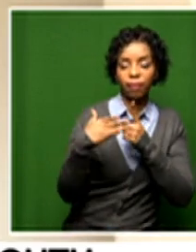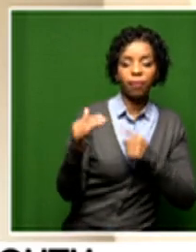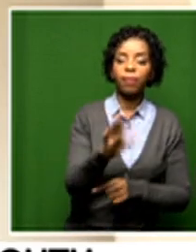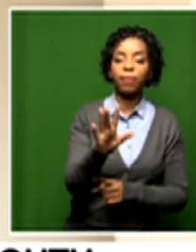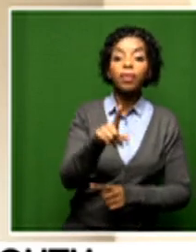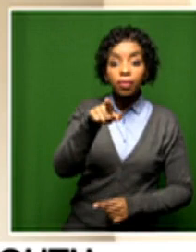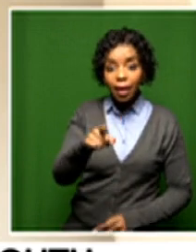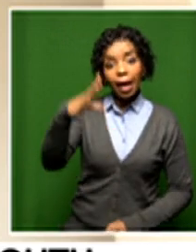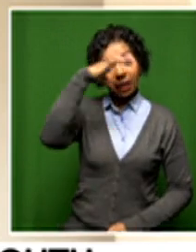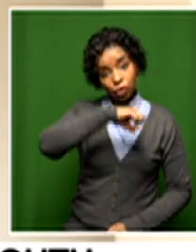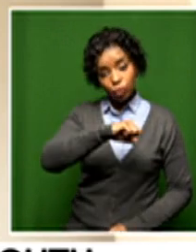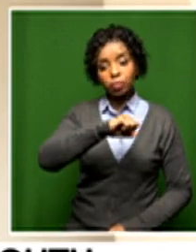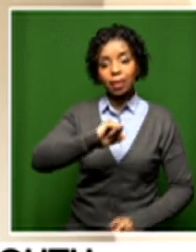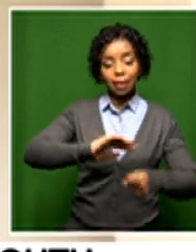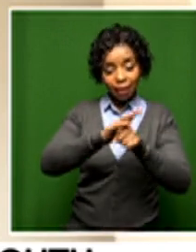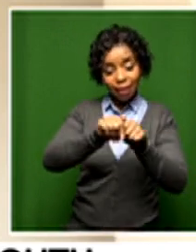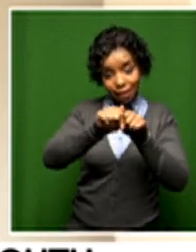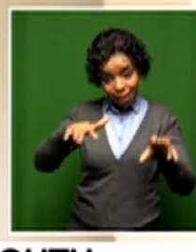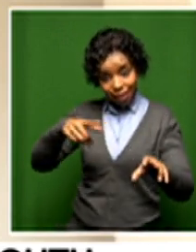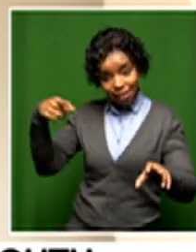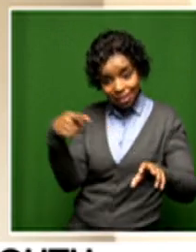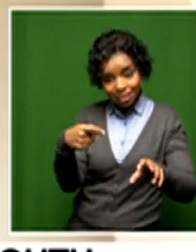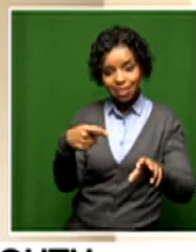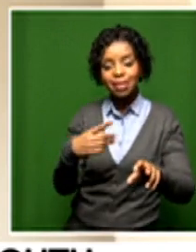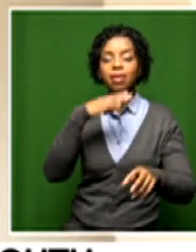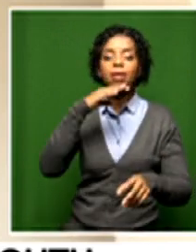assuming that COVID-19, the virus, does not